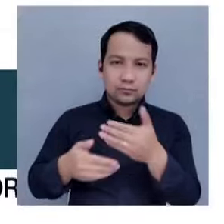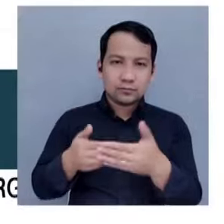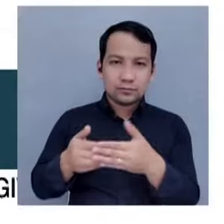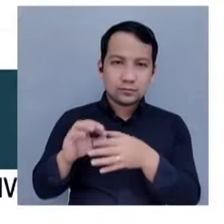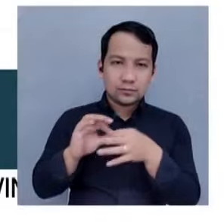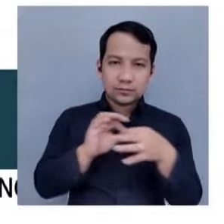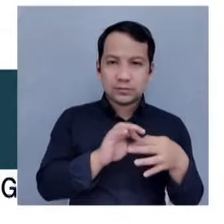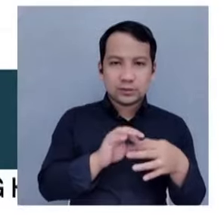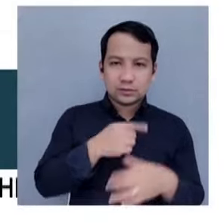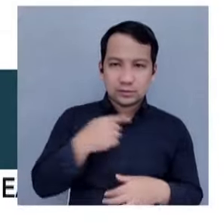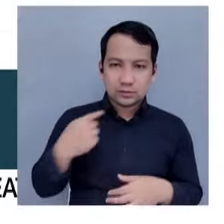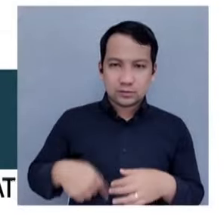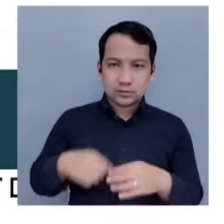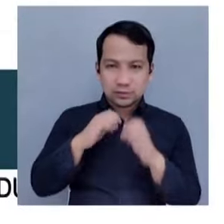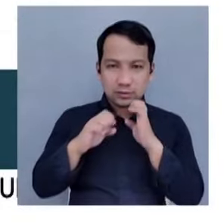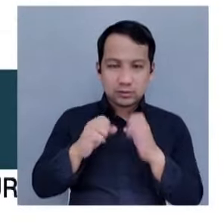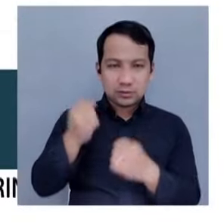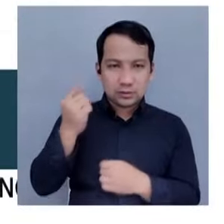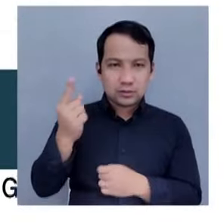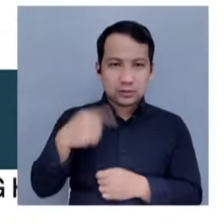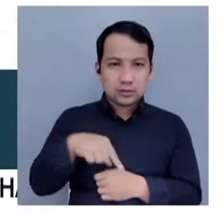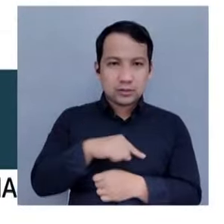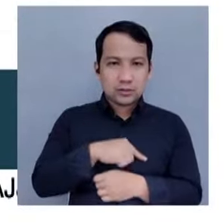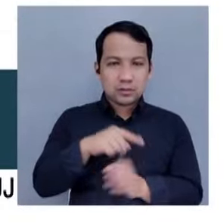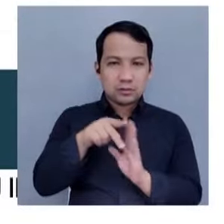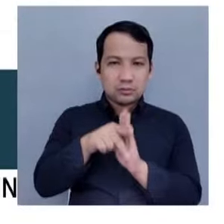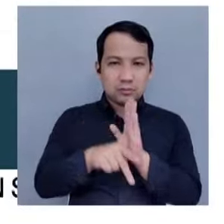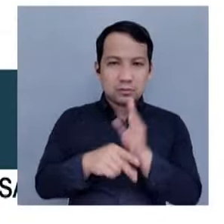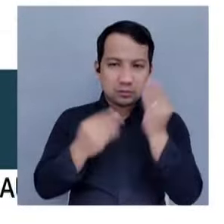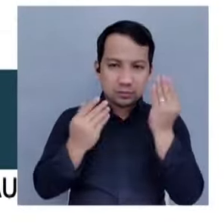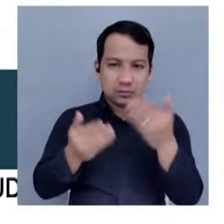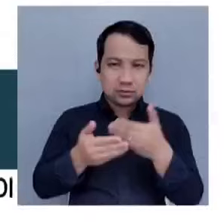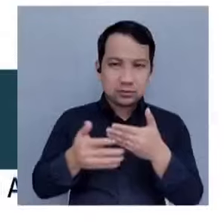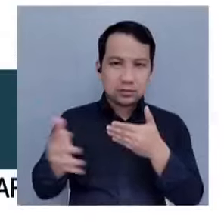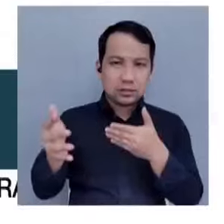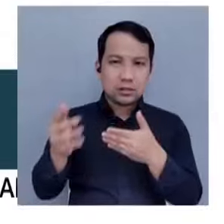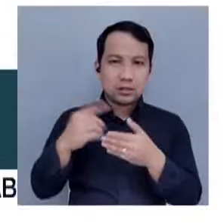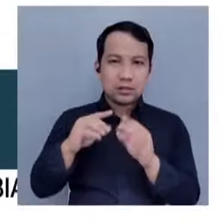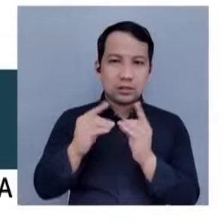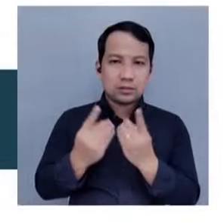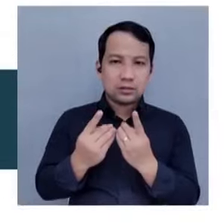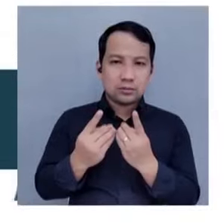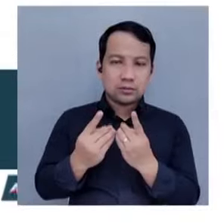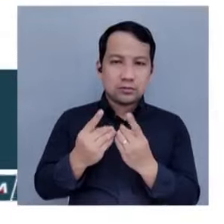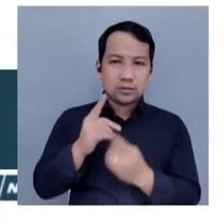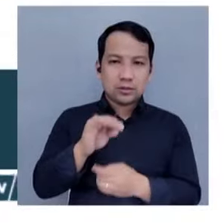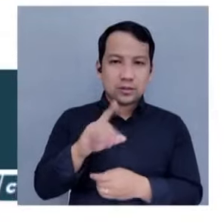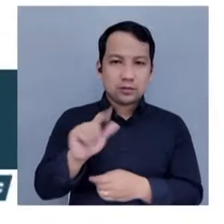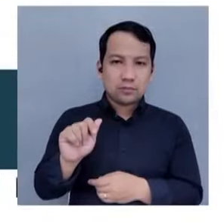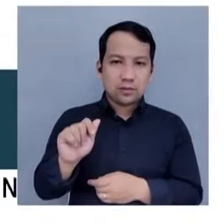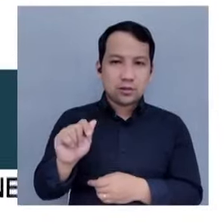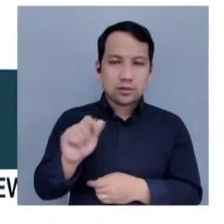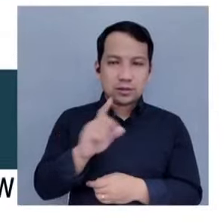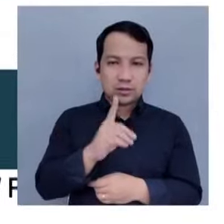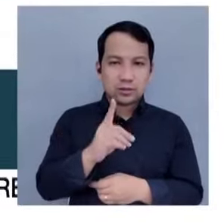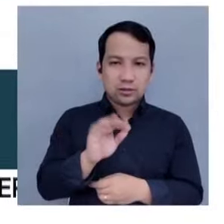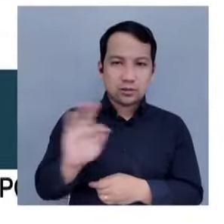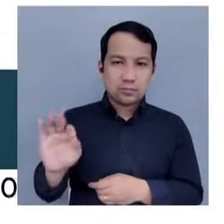Chinese embassy. I understand there are protocols that we have to go through the Department of Foreign Affairs. We cannot go straight to